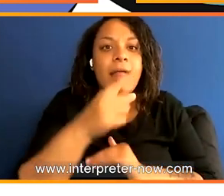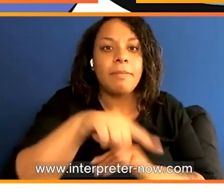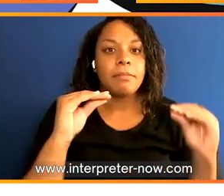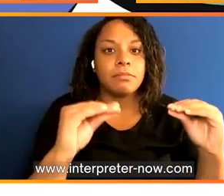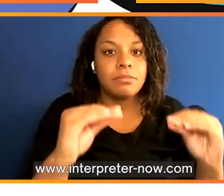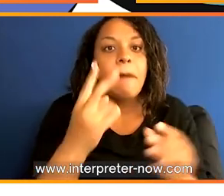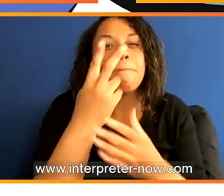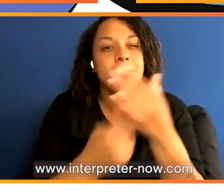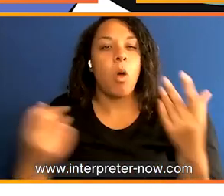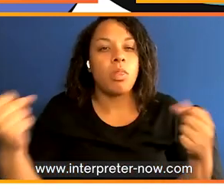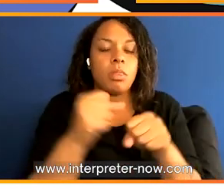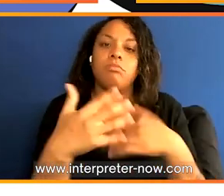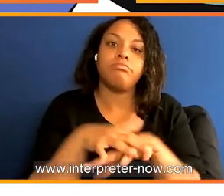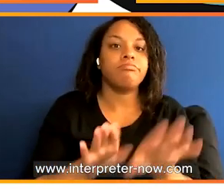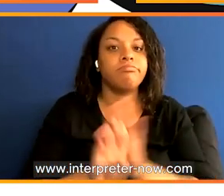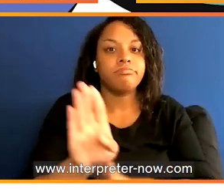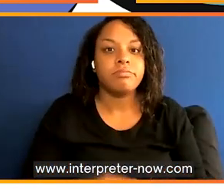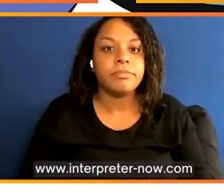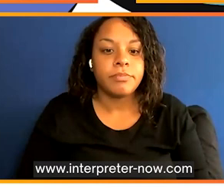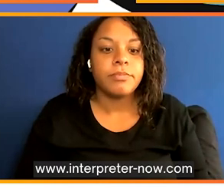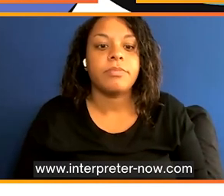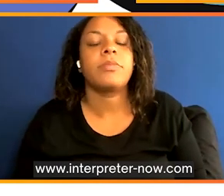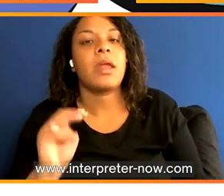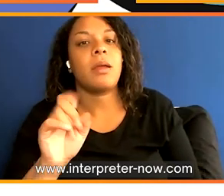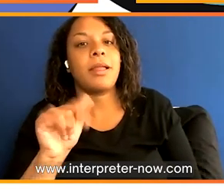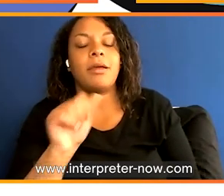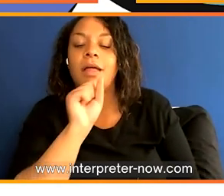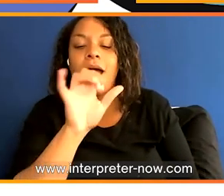in and develop people. And so both need to happen.